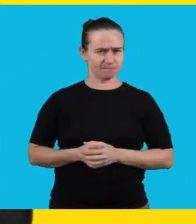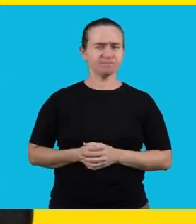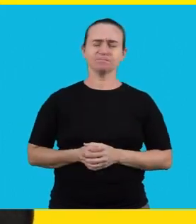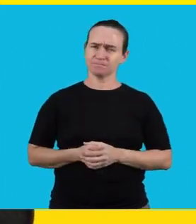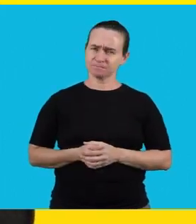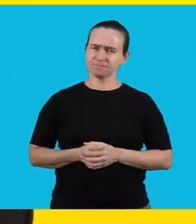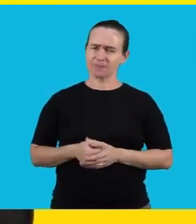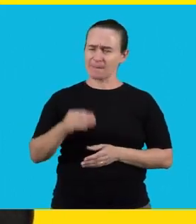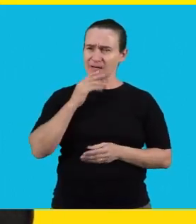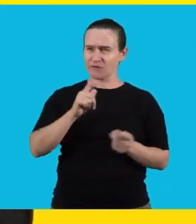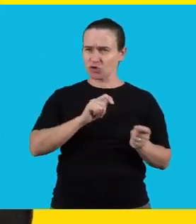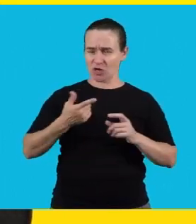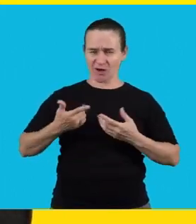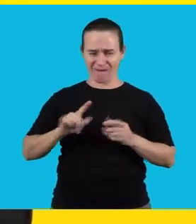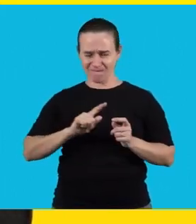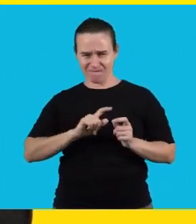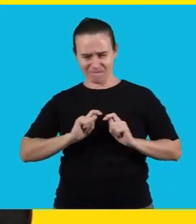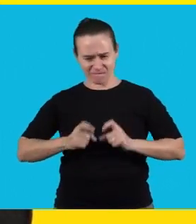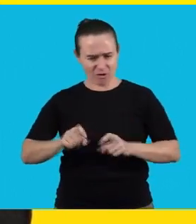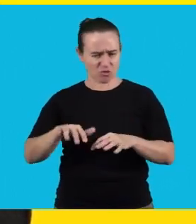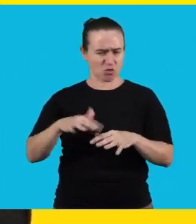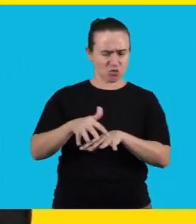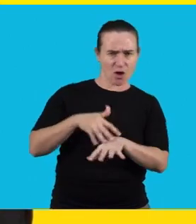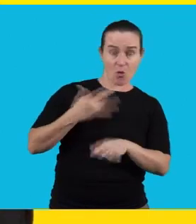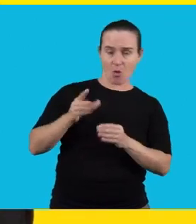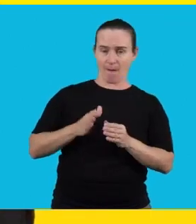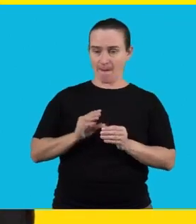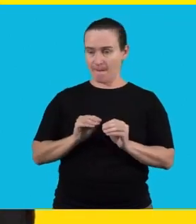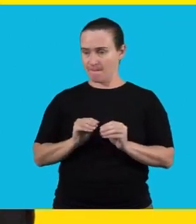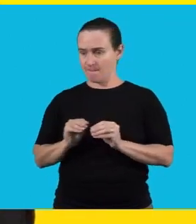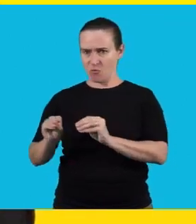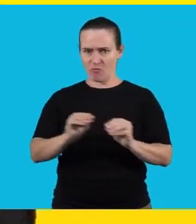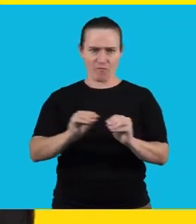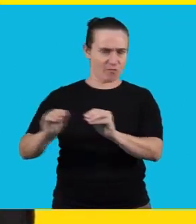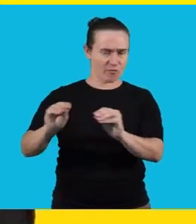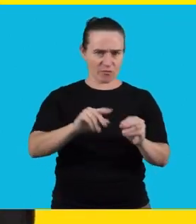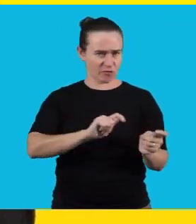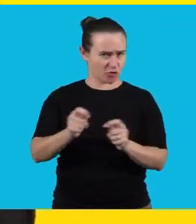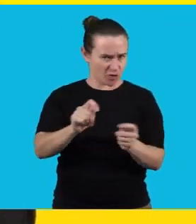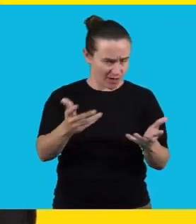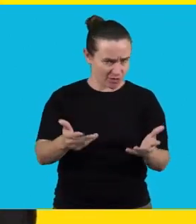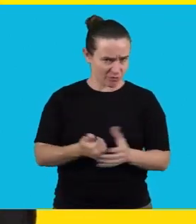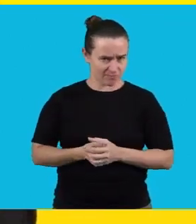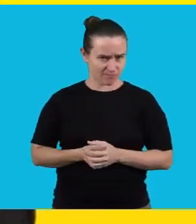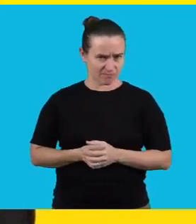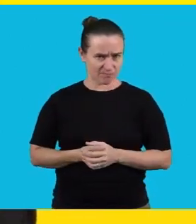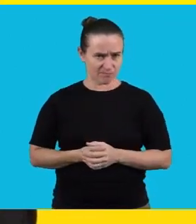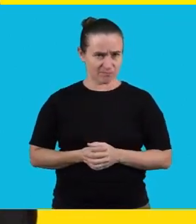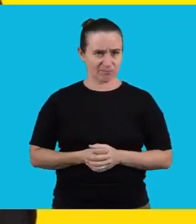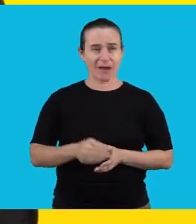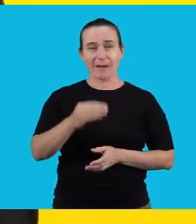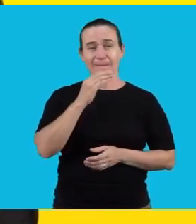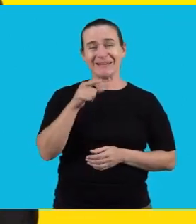remember change in speed and direction of movement. This is mainly the